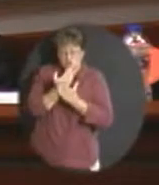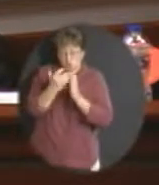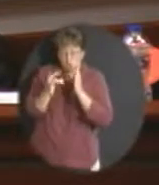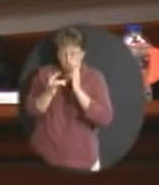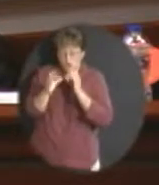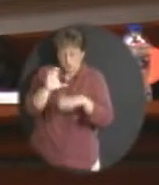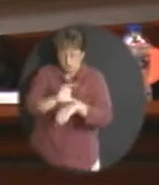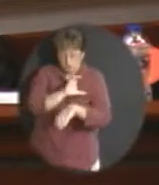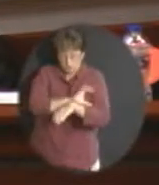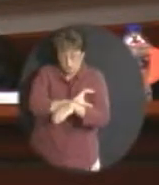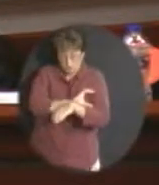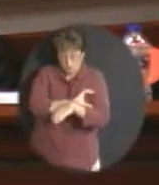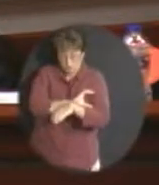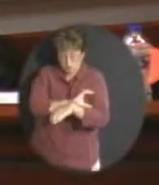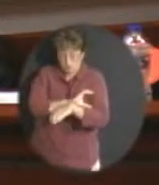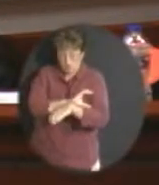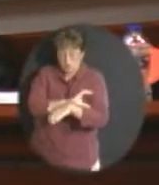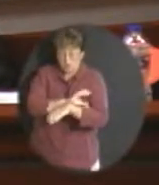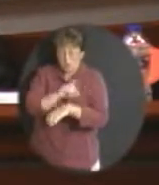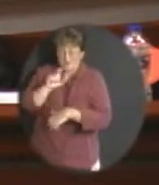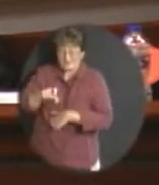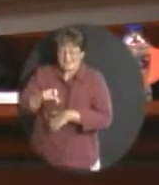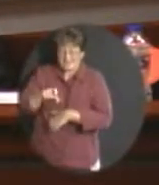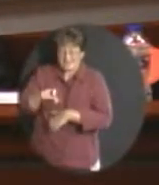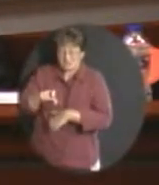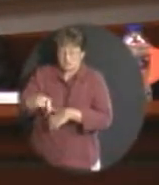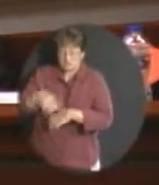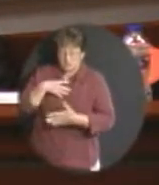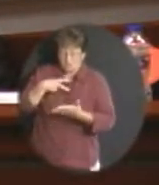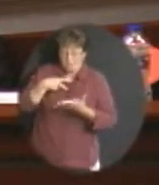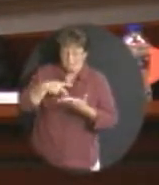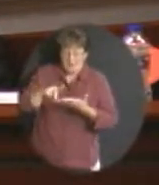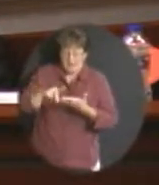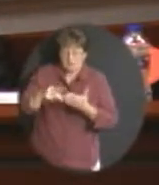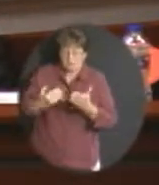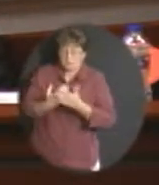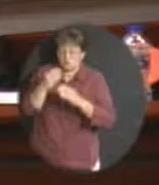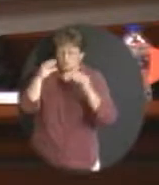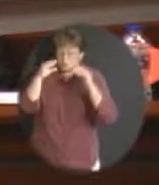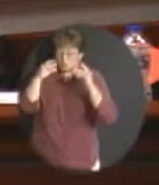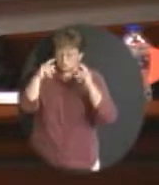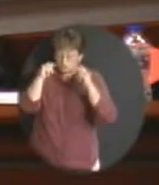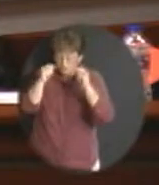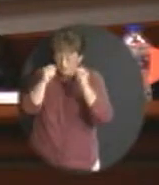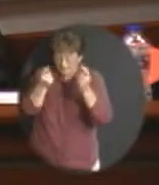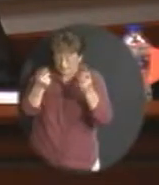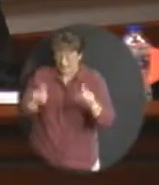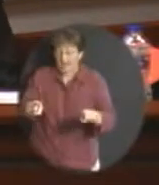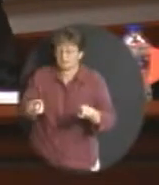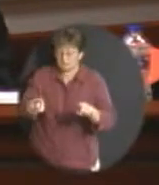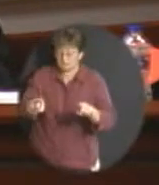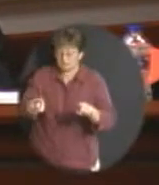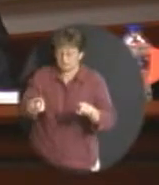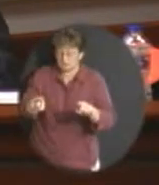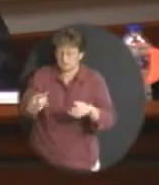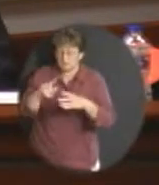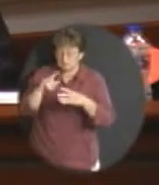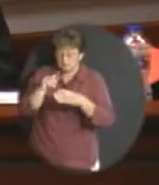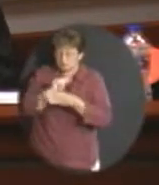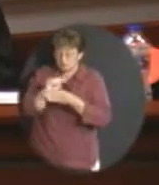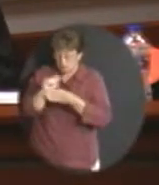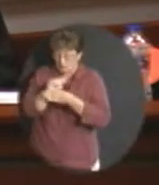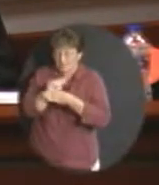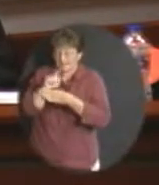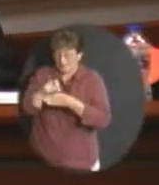training, and that we'll pay for. But easily a $10,000 difference when we get it implemented. Okay, so it's a good expenditure. It is.